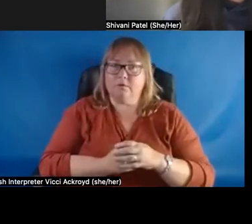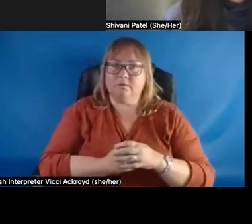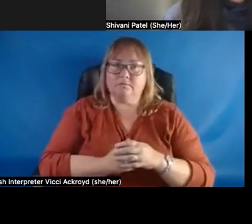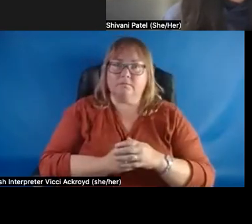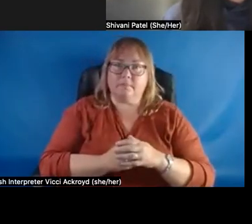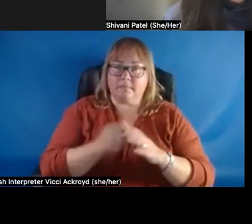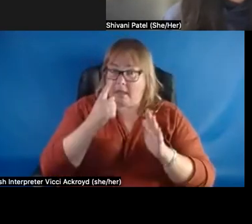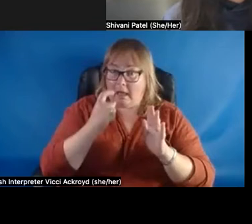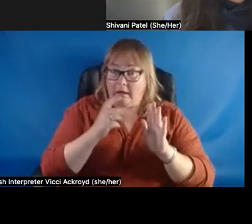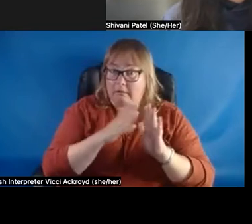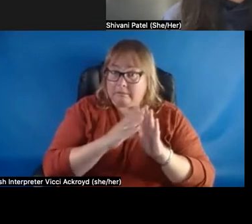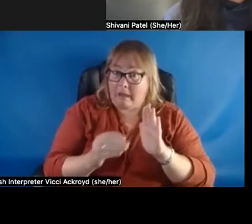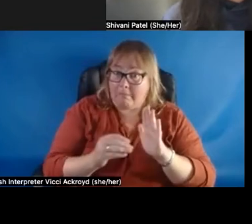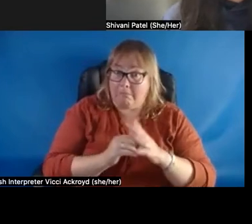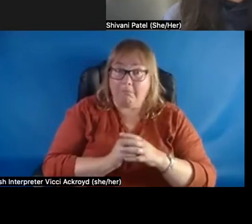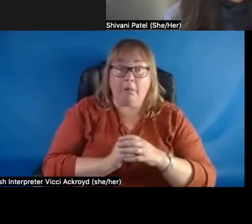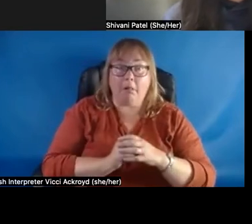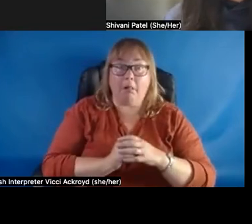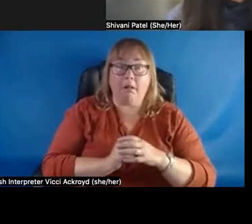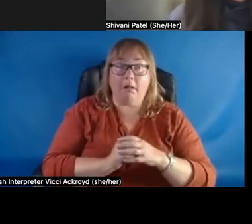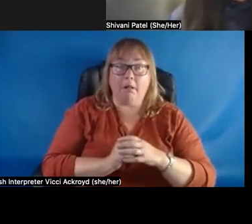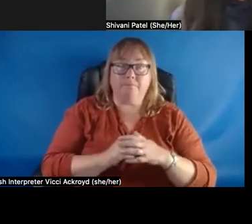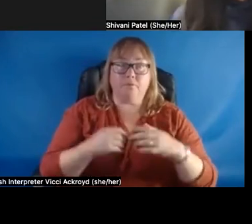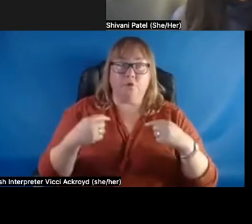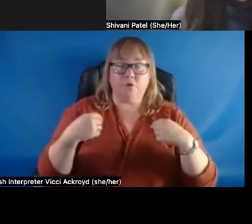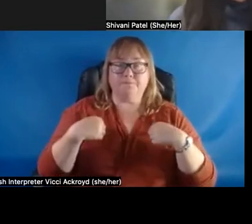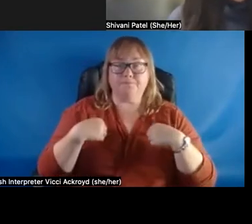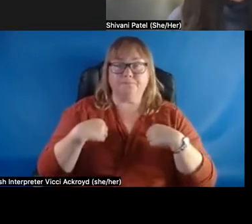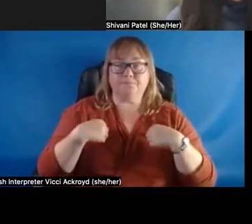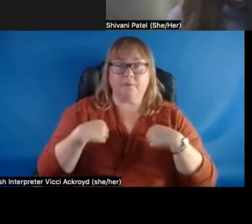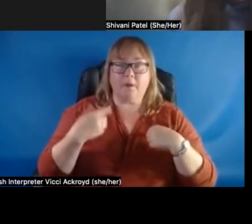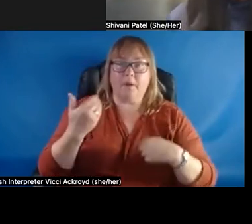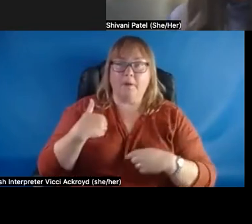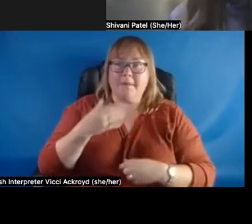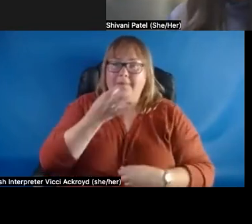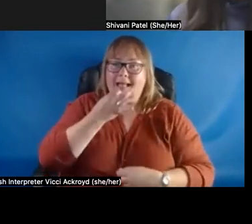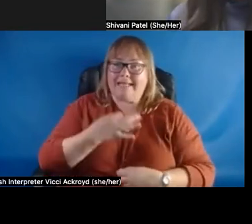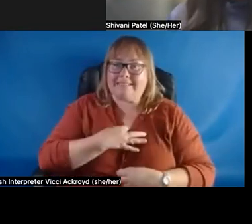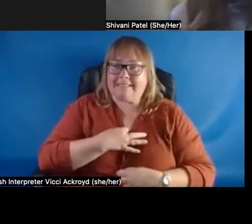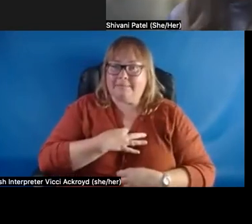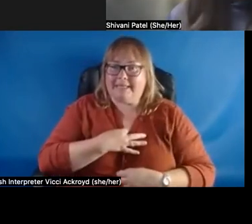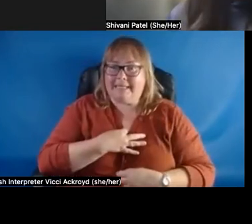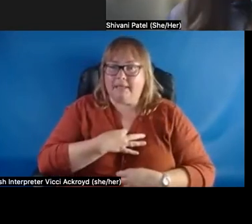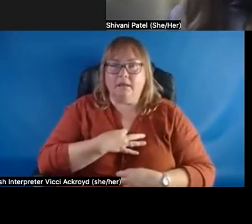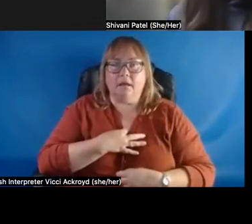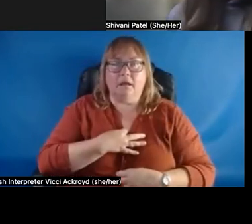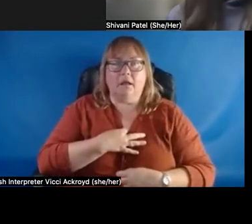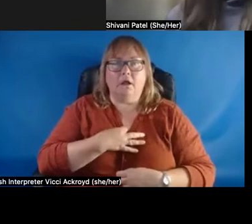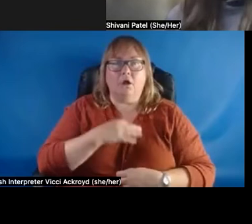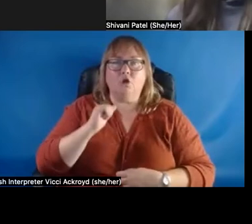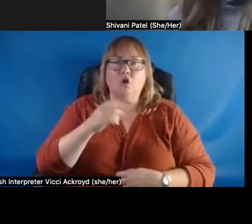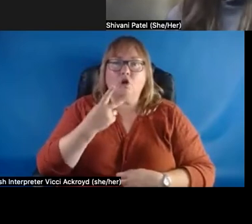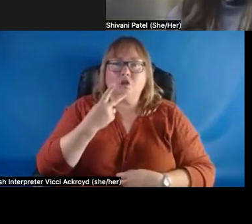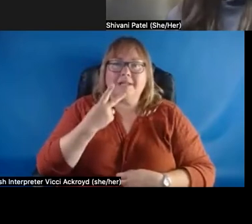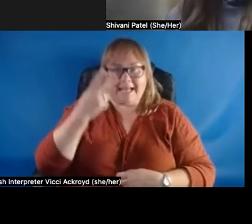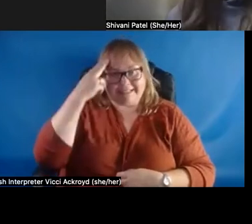how I always been asked, what is my surname?